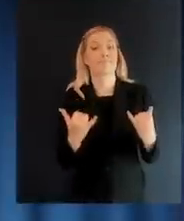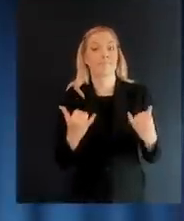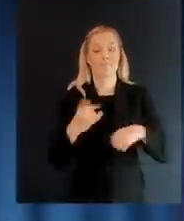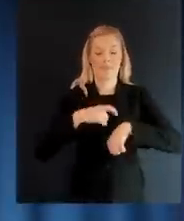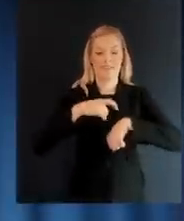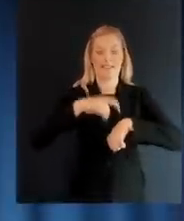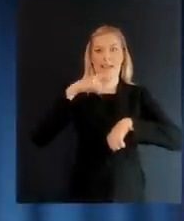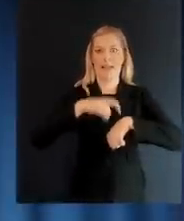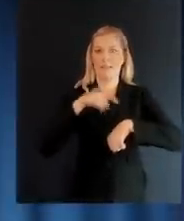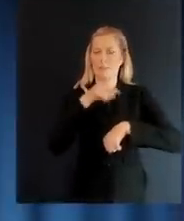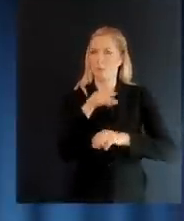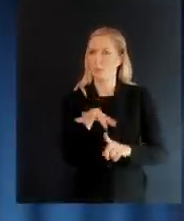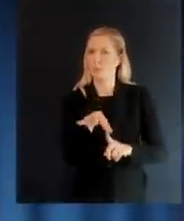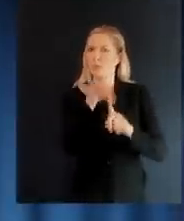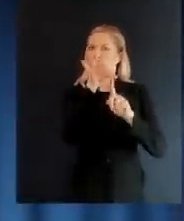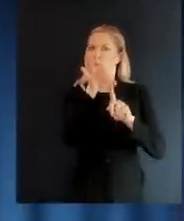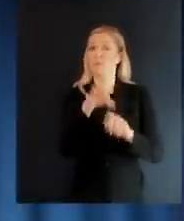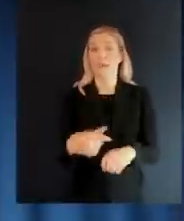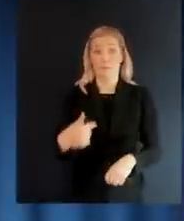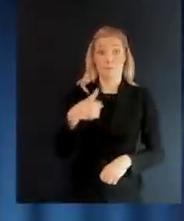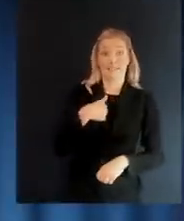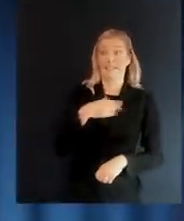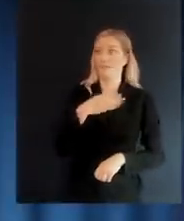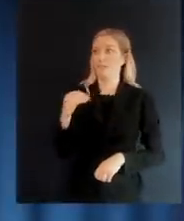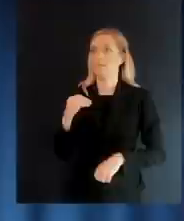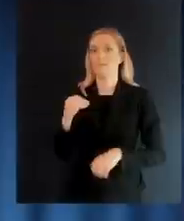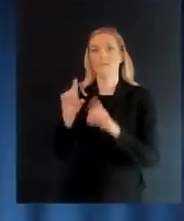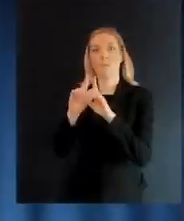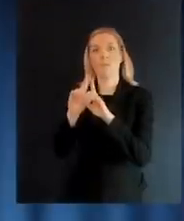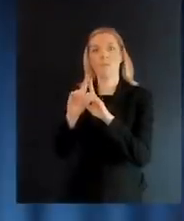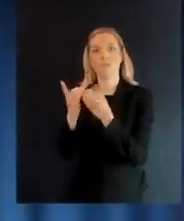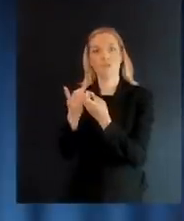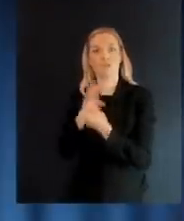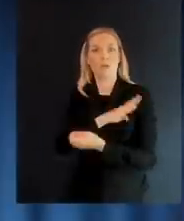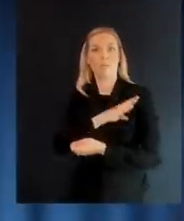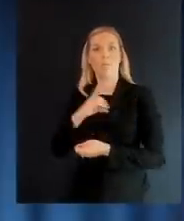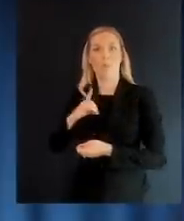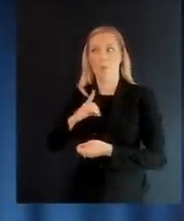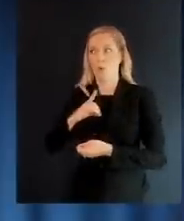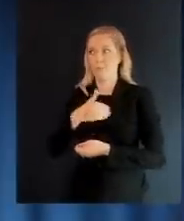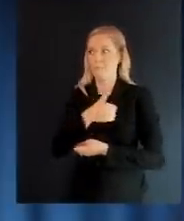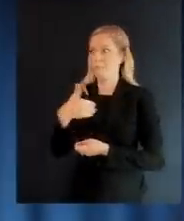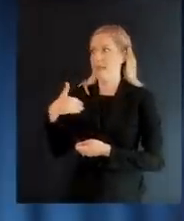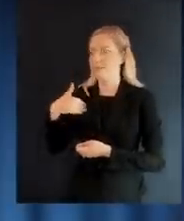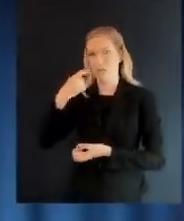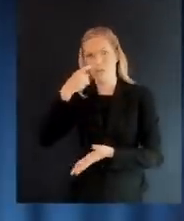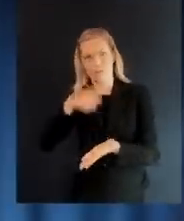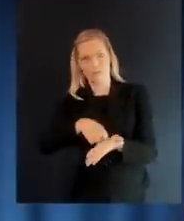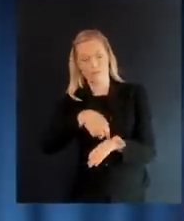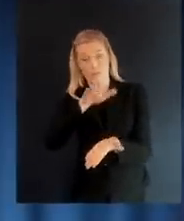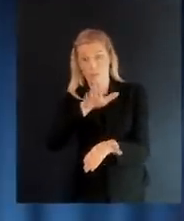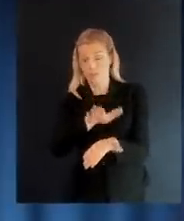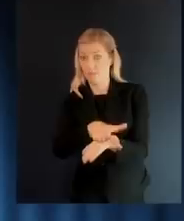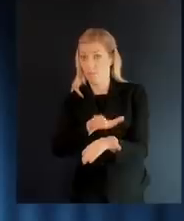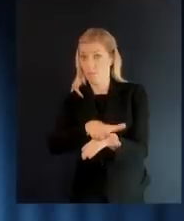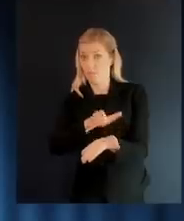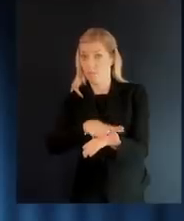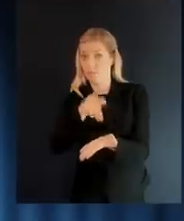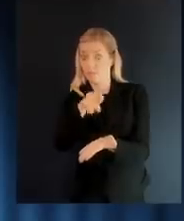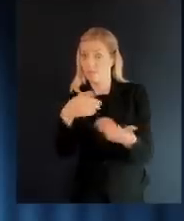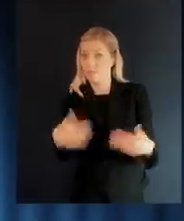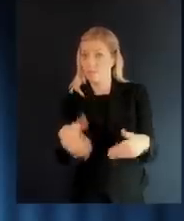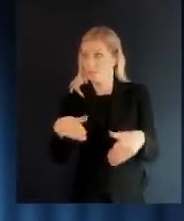and I commend you for the determination and courage you have shown these last few months.